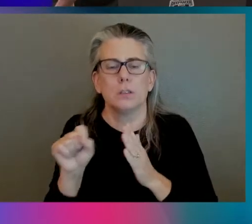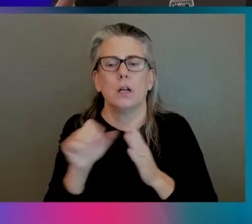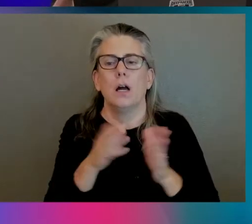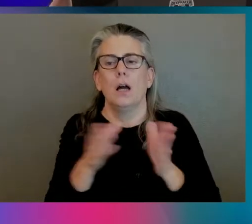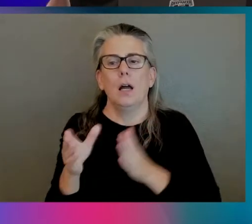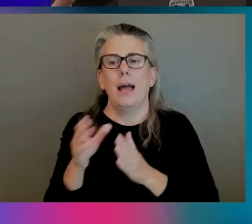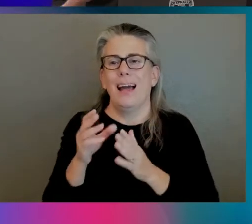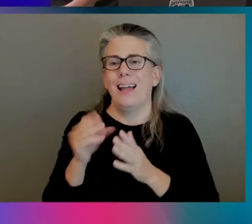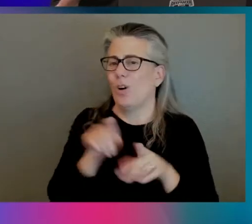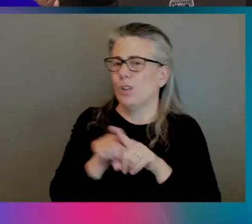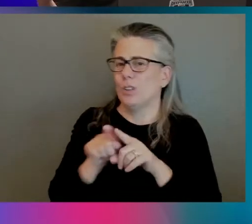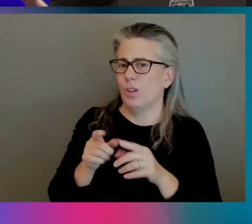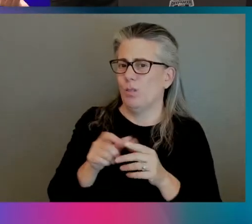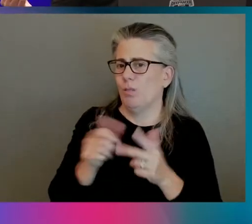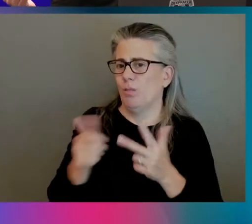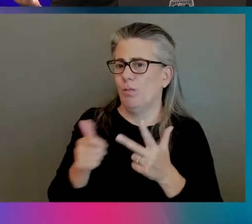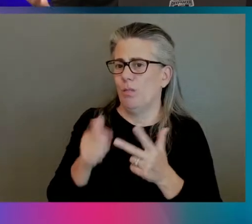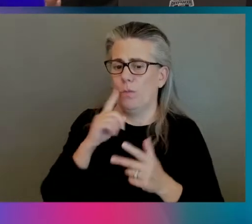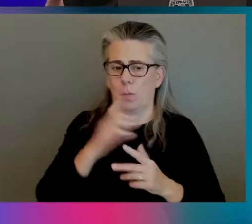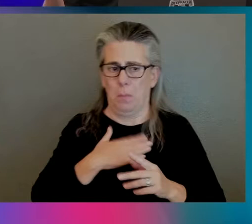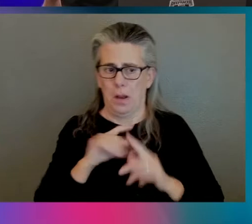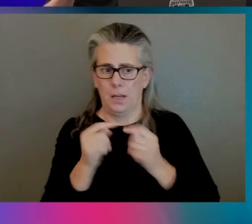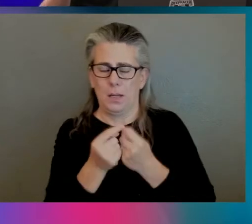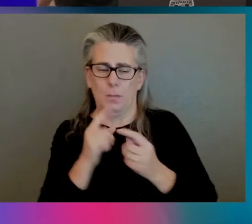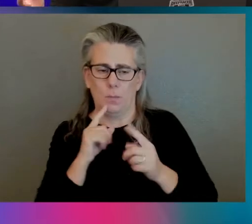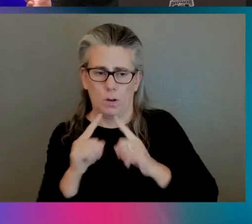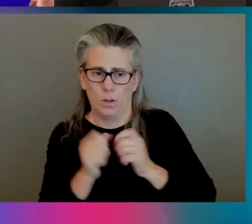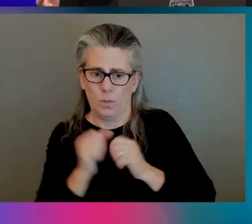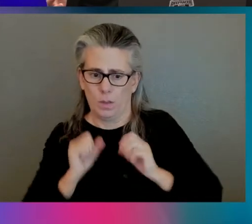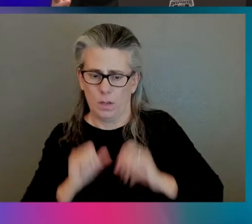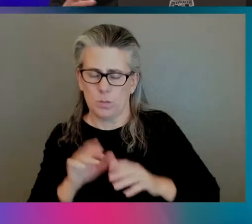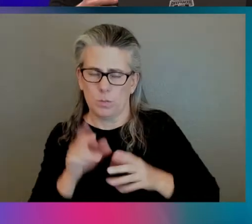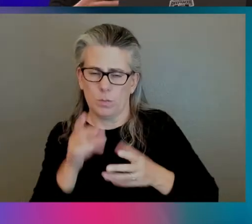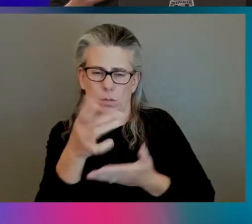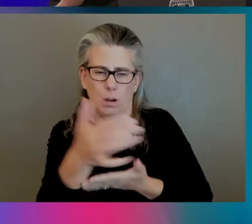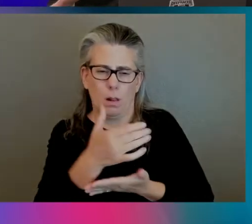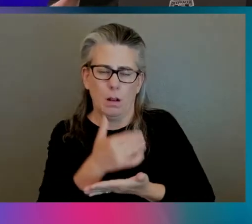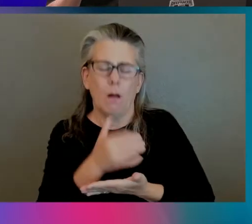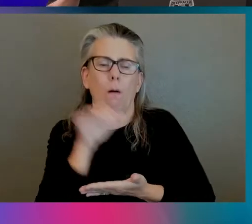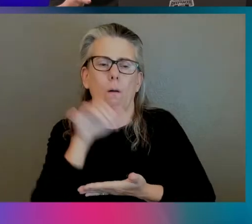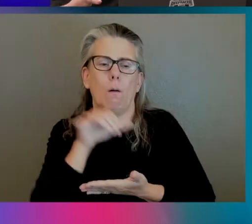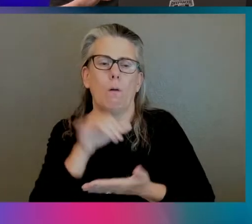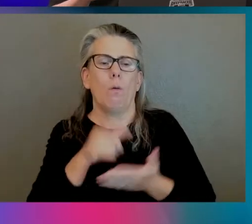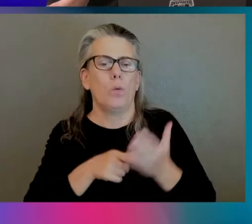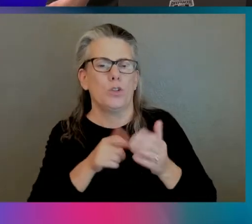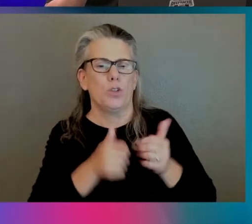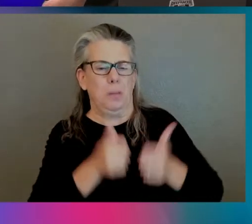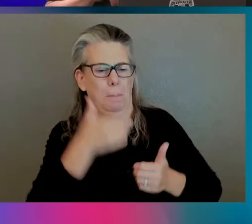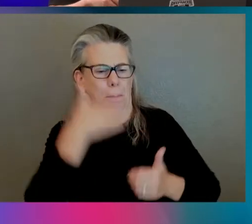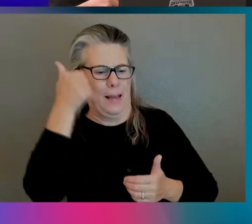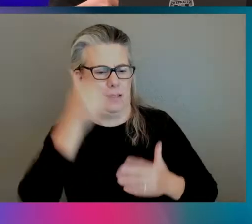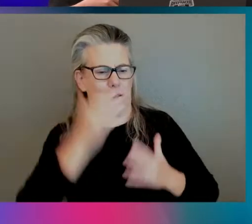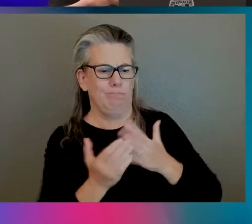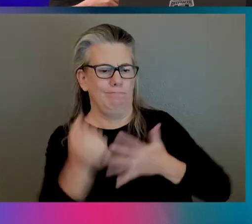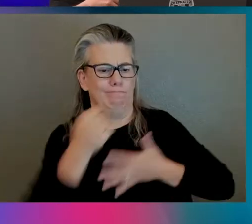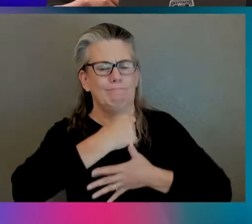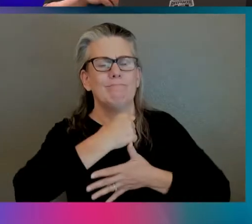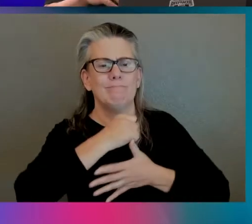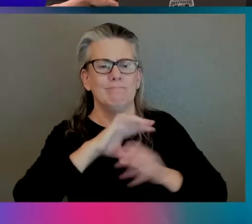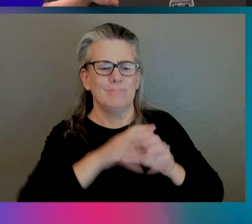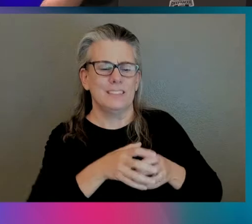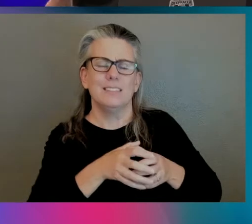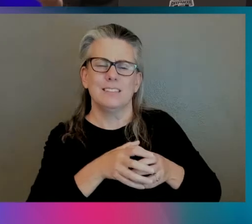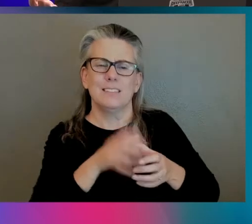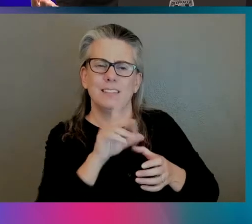customers about what's the best set of data to make a good recommendation. But Personalize has a lot of guidance in the notebooks